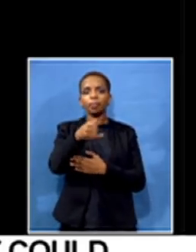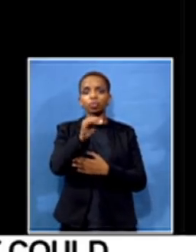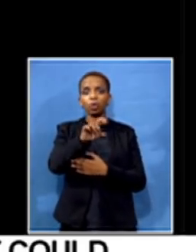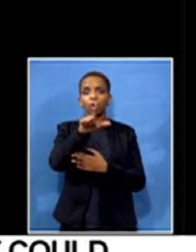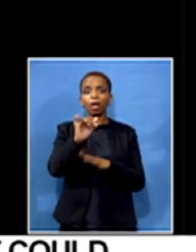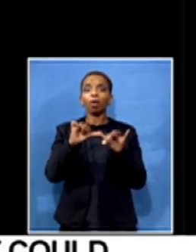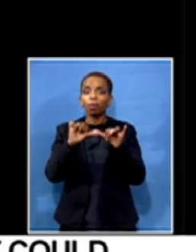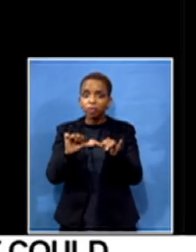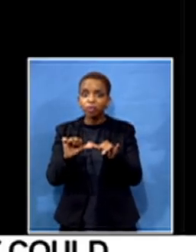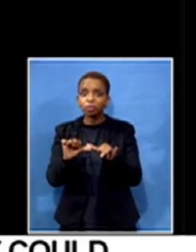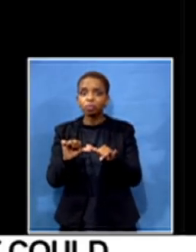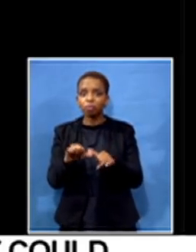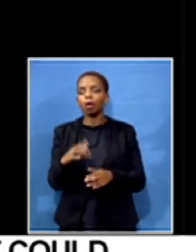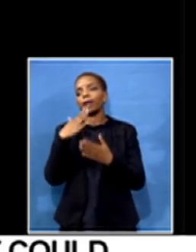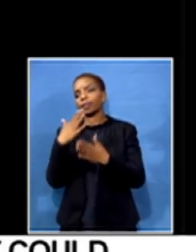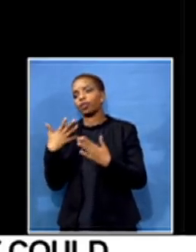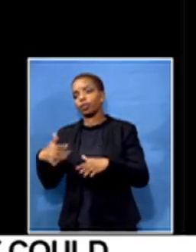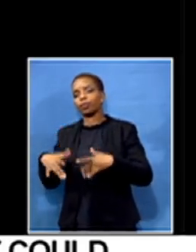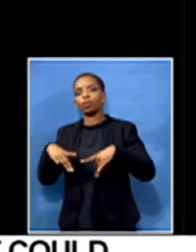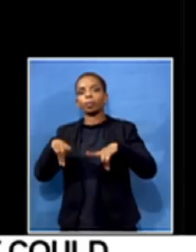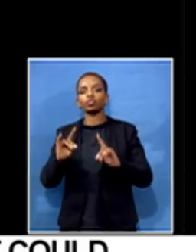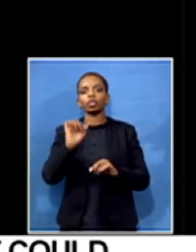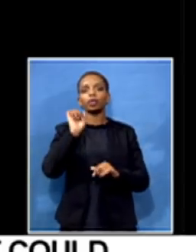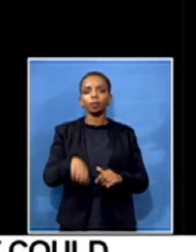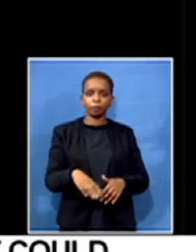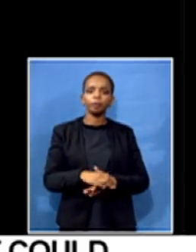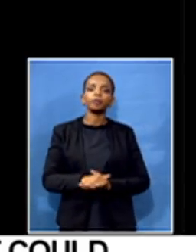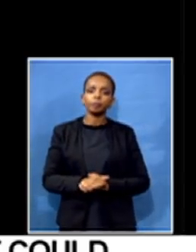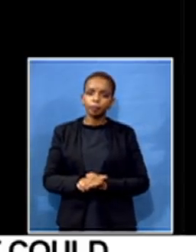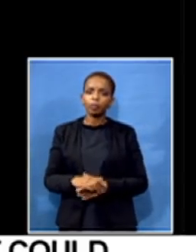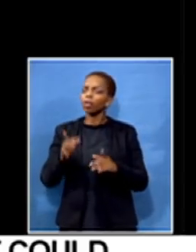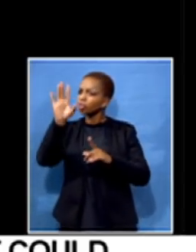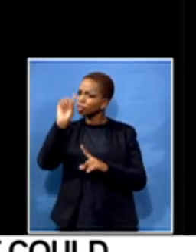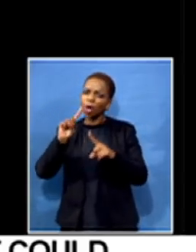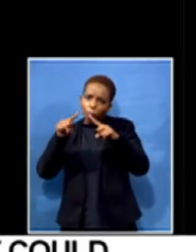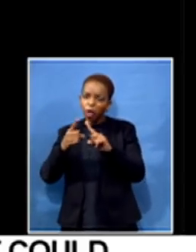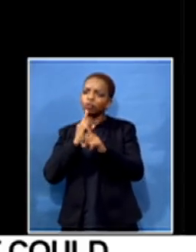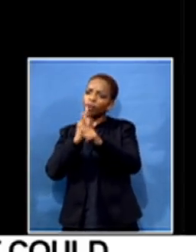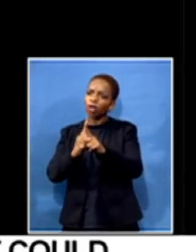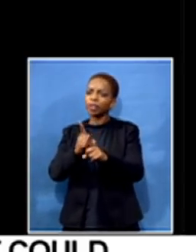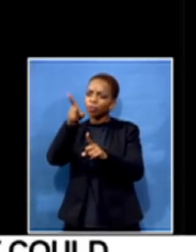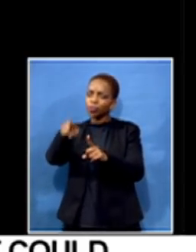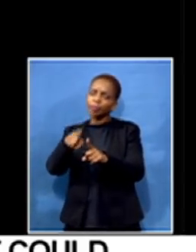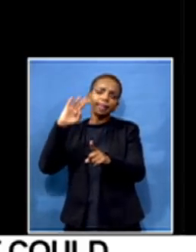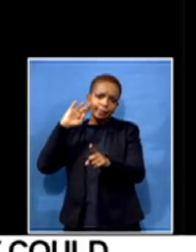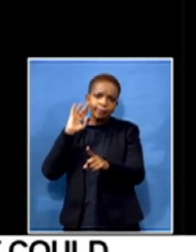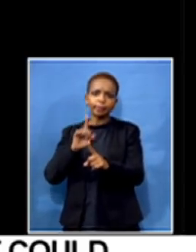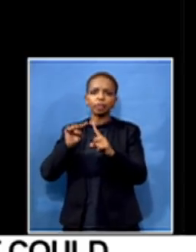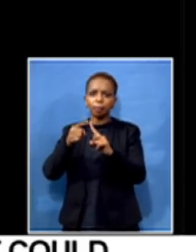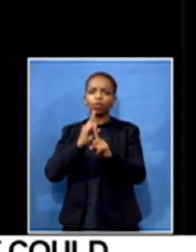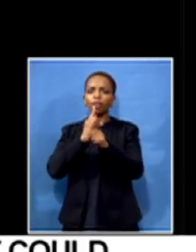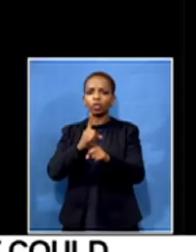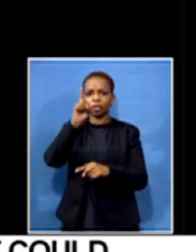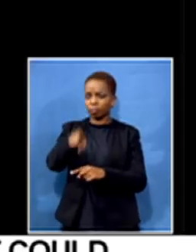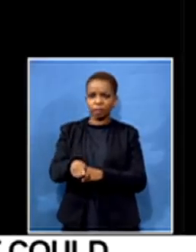much, Chair. Chair, this is a travesty. I'm asking on a point of order. You must at least listen to the point of order. I listened